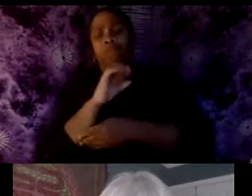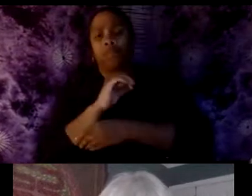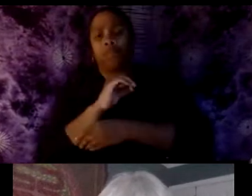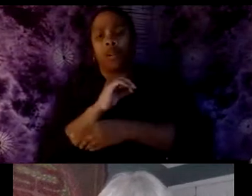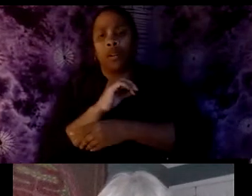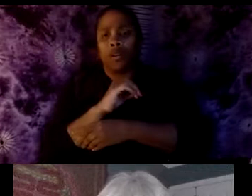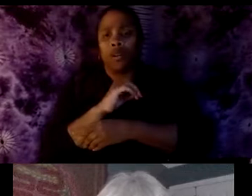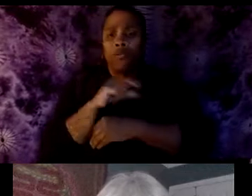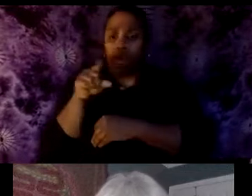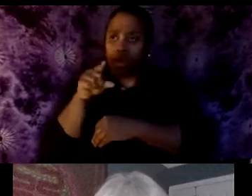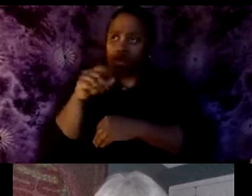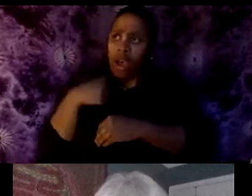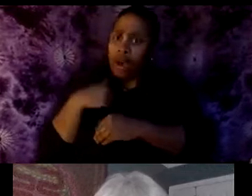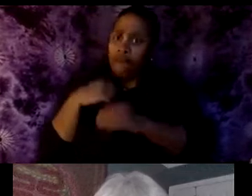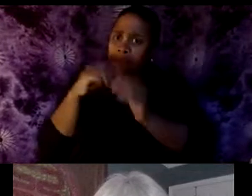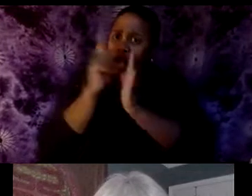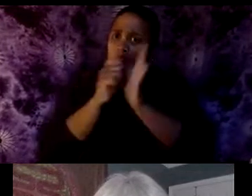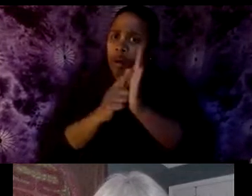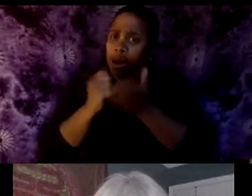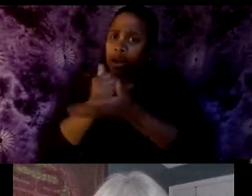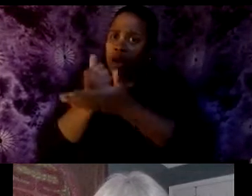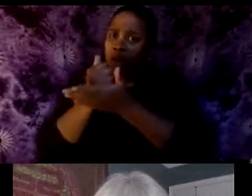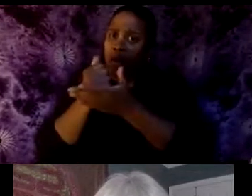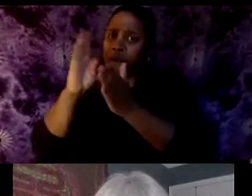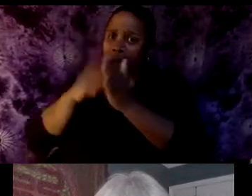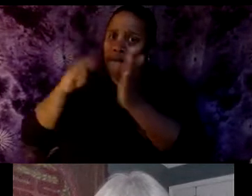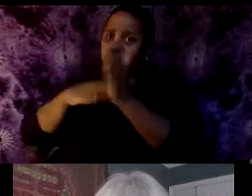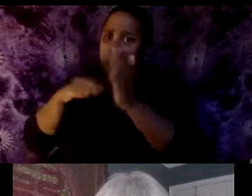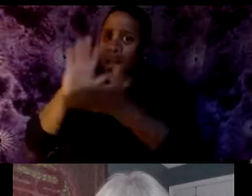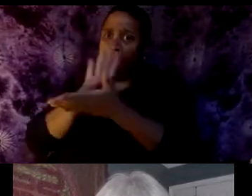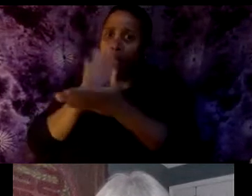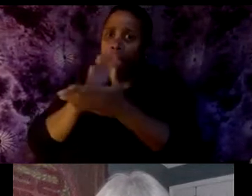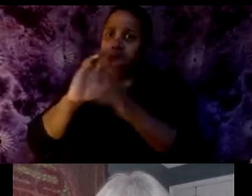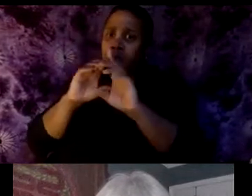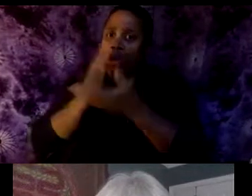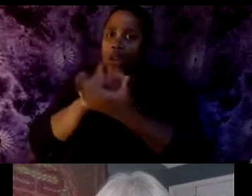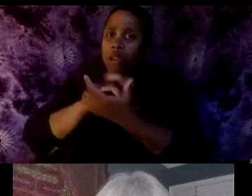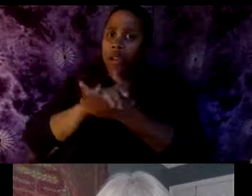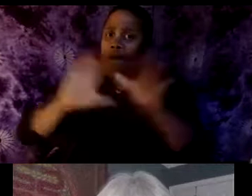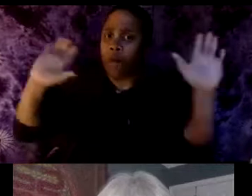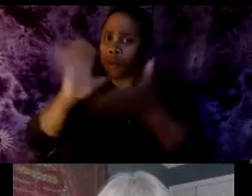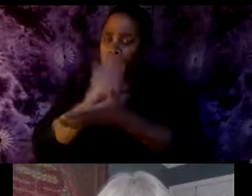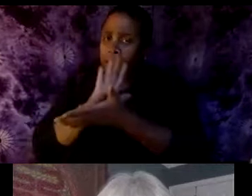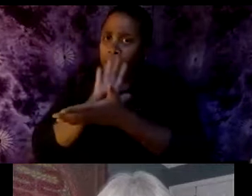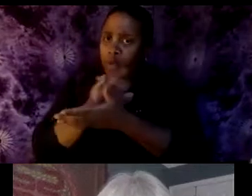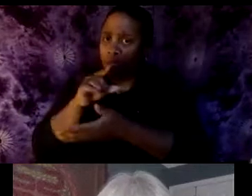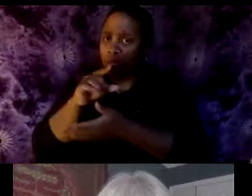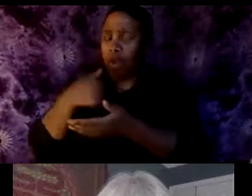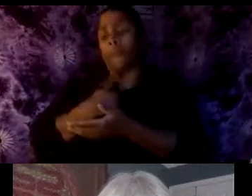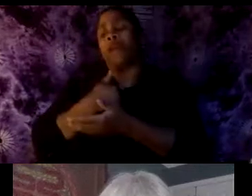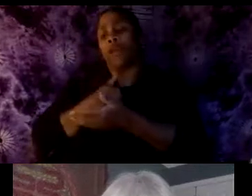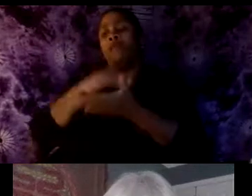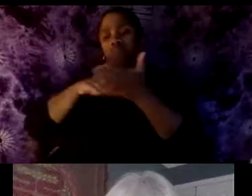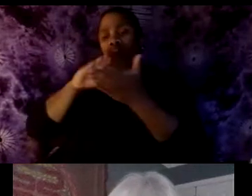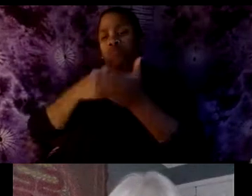all myself. So I want to encourage you to look for legal support right now that can help you strategize how to do this, so that you can use legal